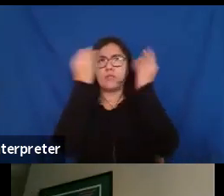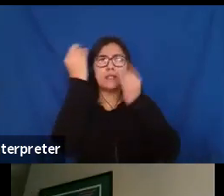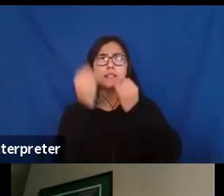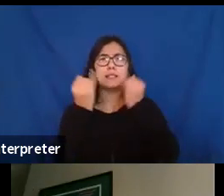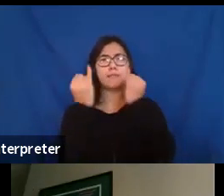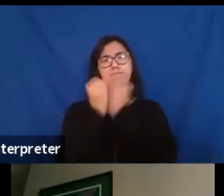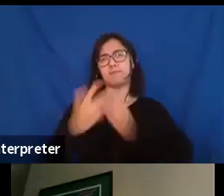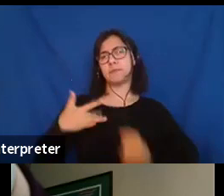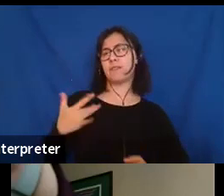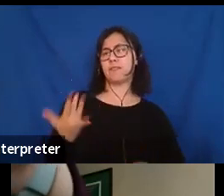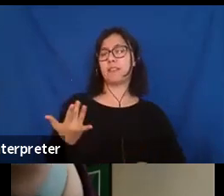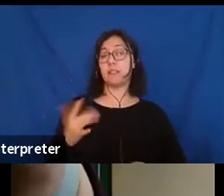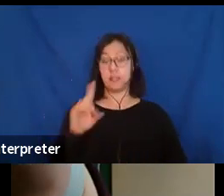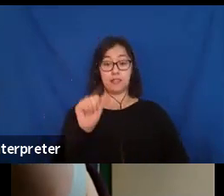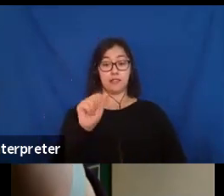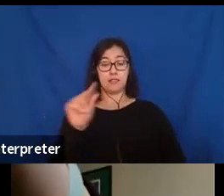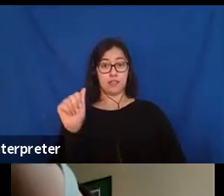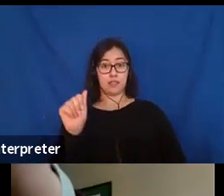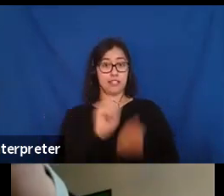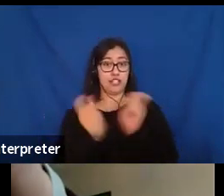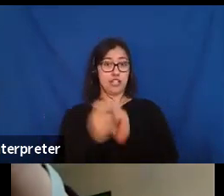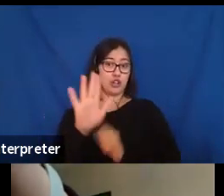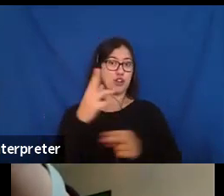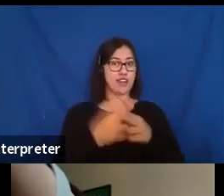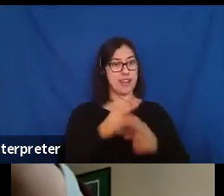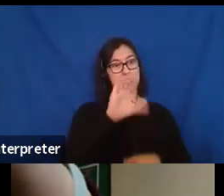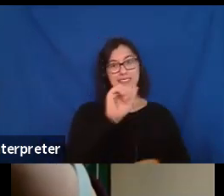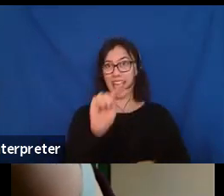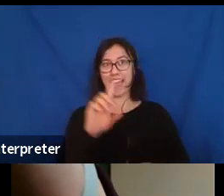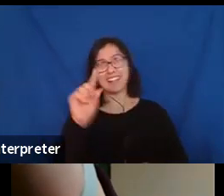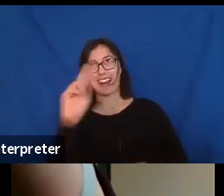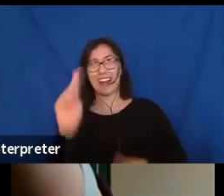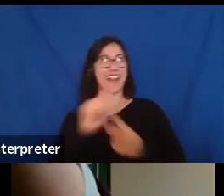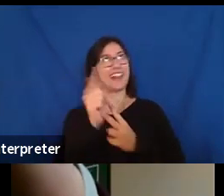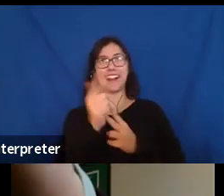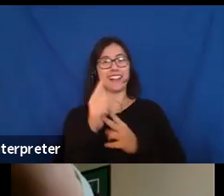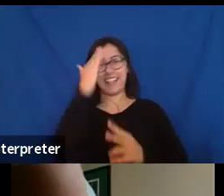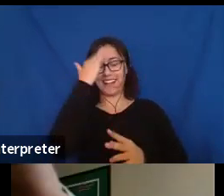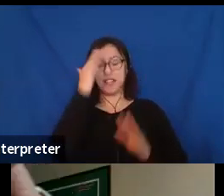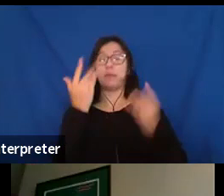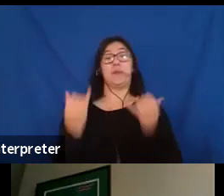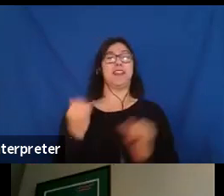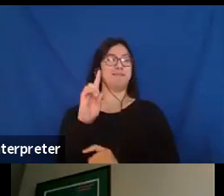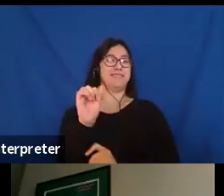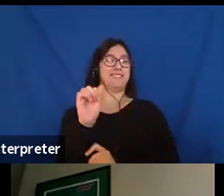Dana is my friend who's changed her name from Kat to Dana several times, but right now it's Dana.